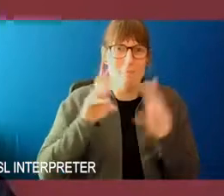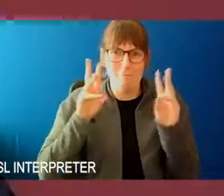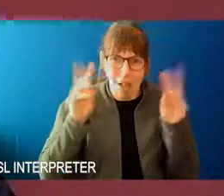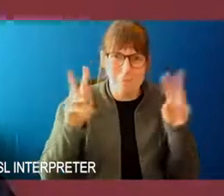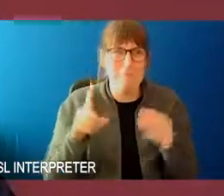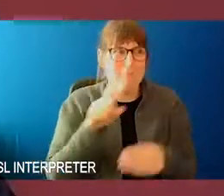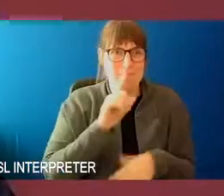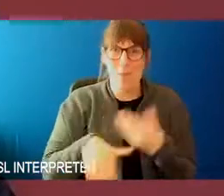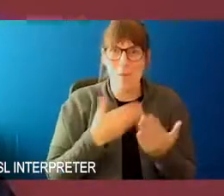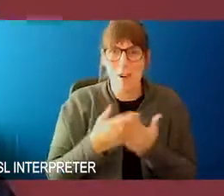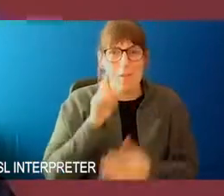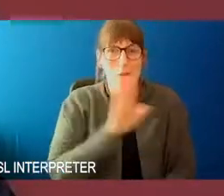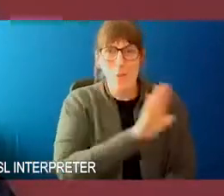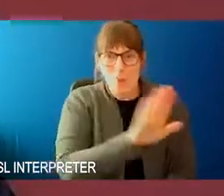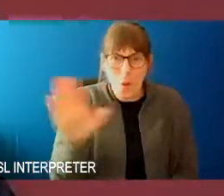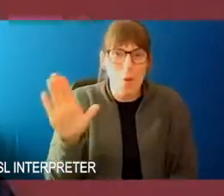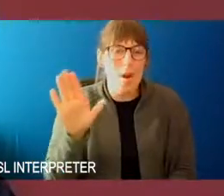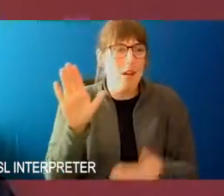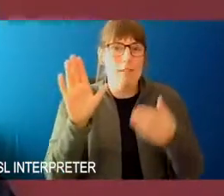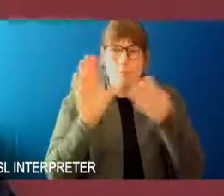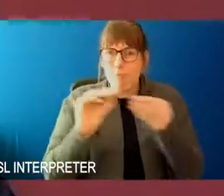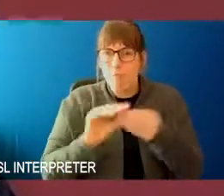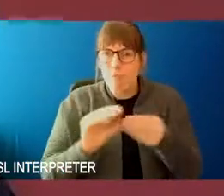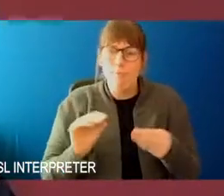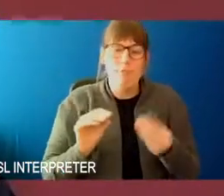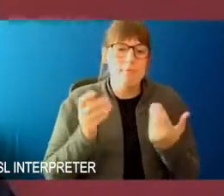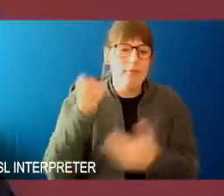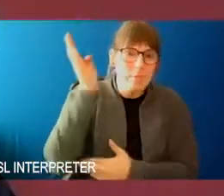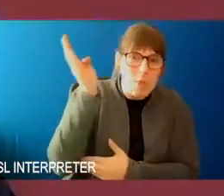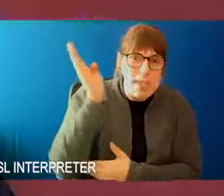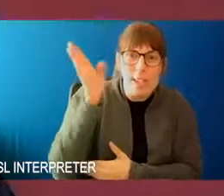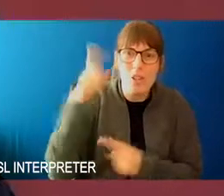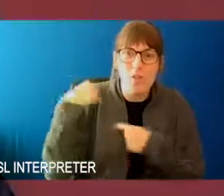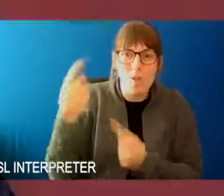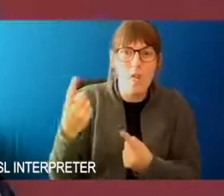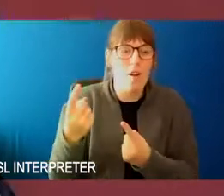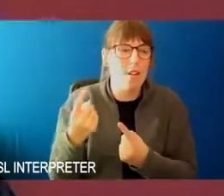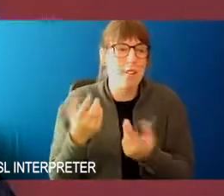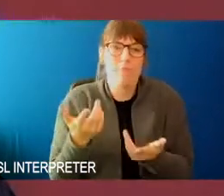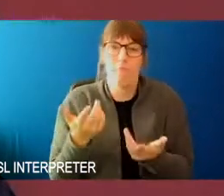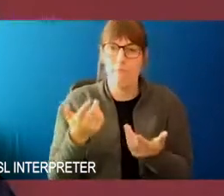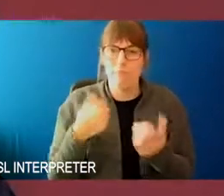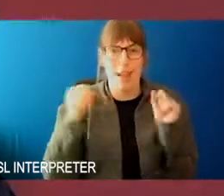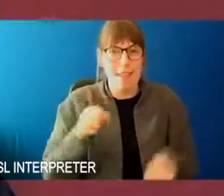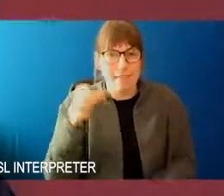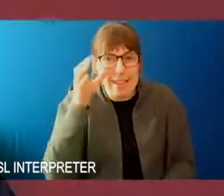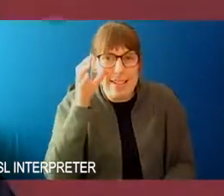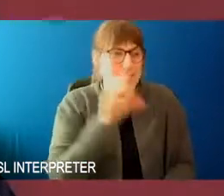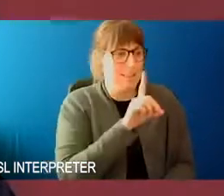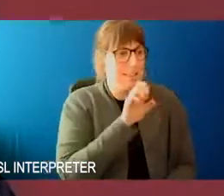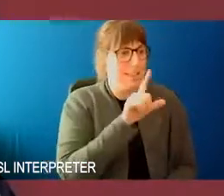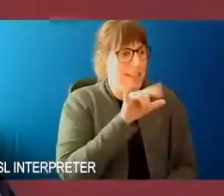of in quite a while. So thank you all for your insights and the presentations that we've had